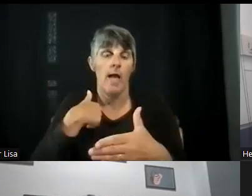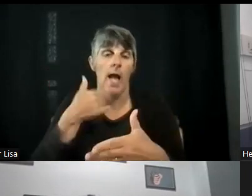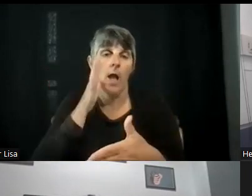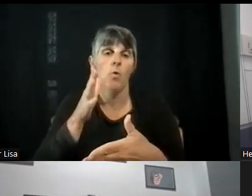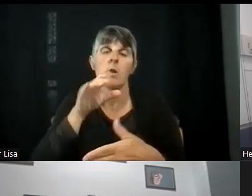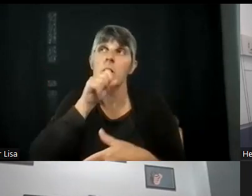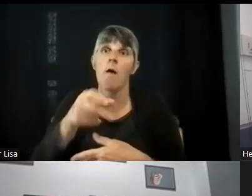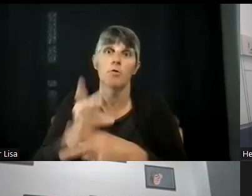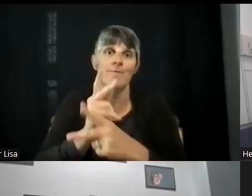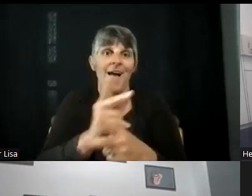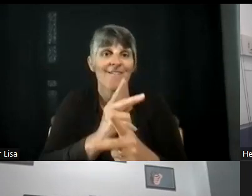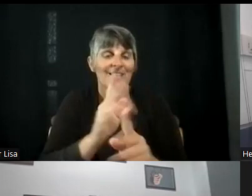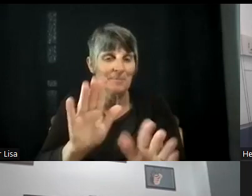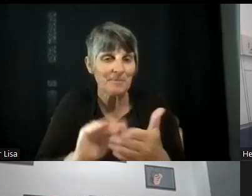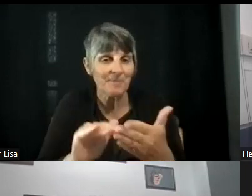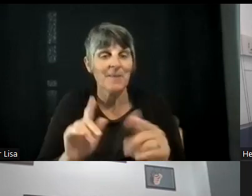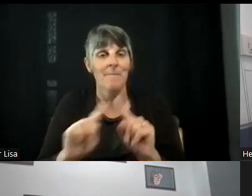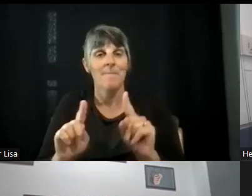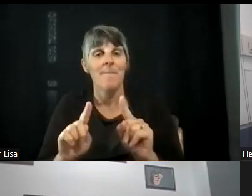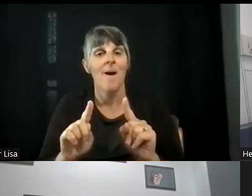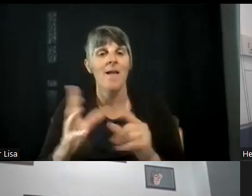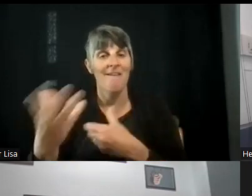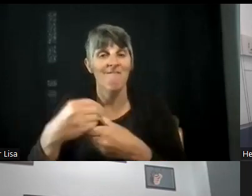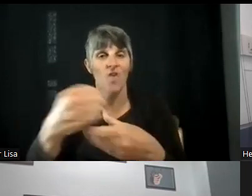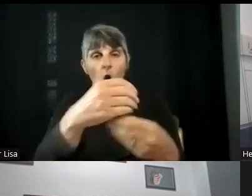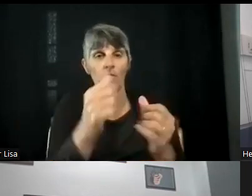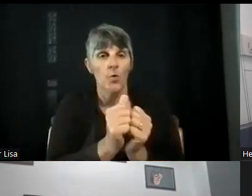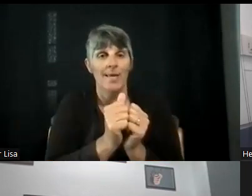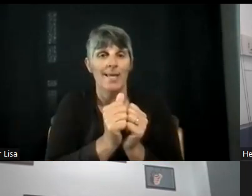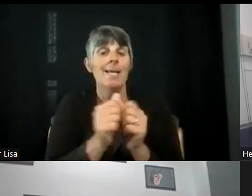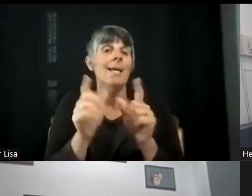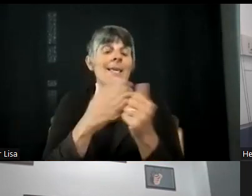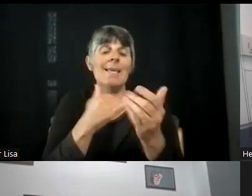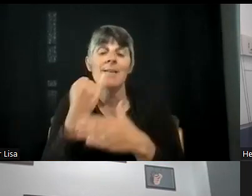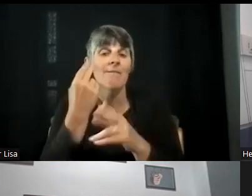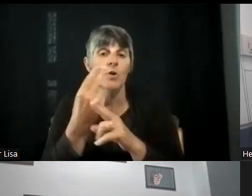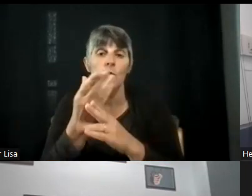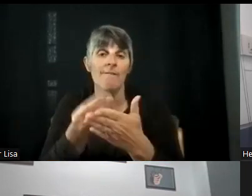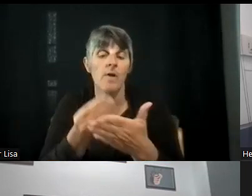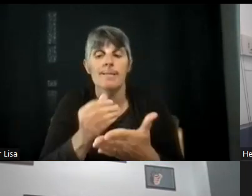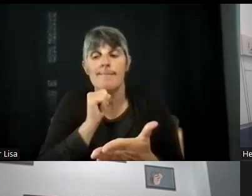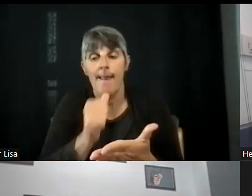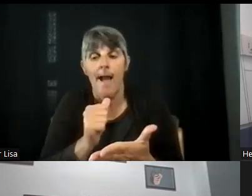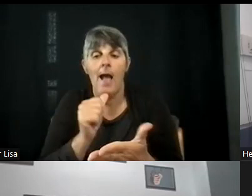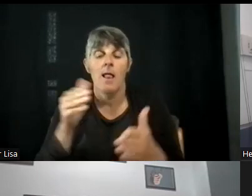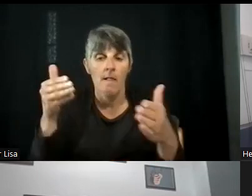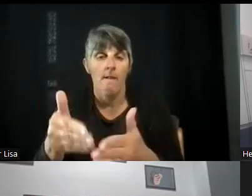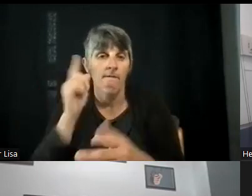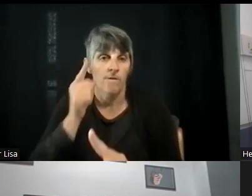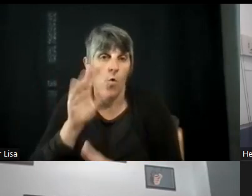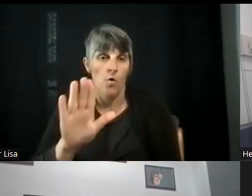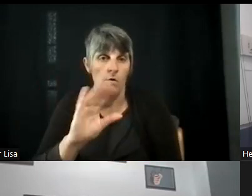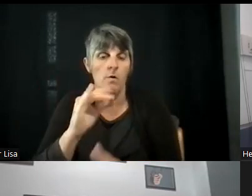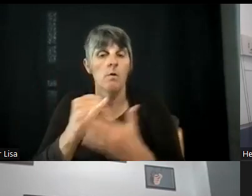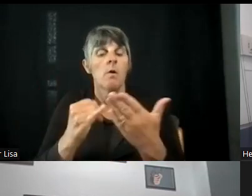to leverage, but like involve you in, even if we're using funds that aren't percent for the arts funds, I still